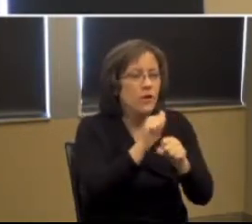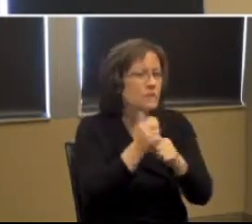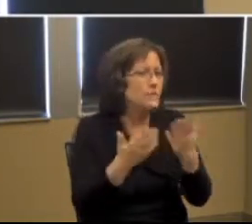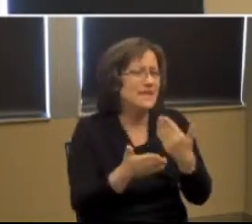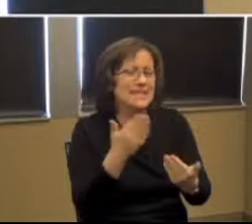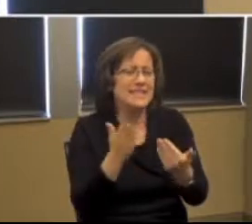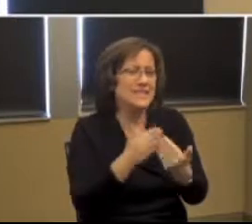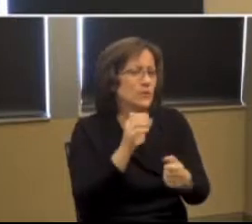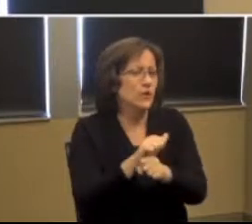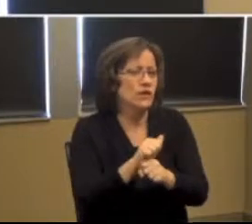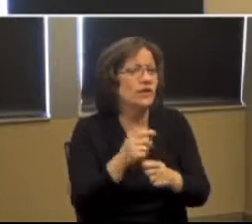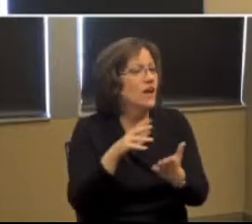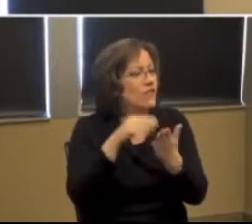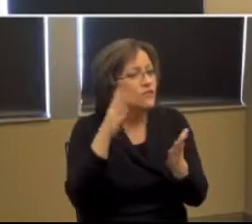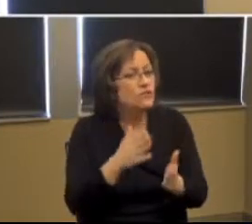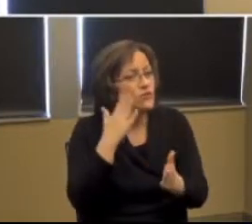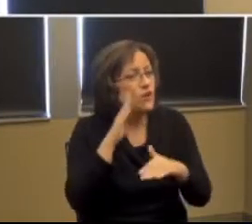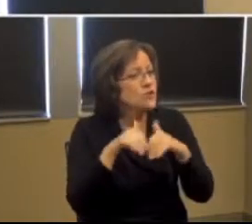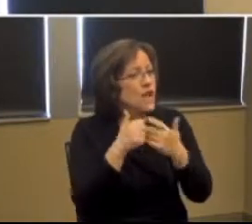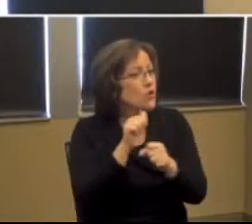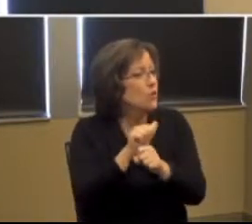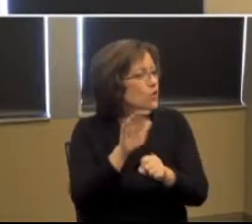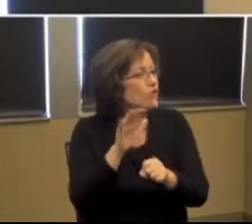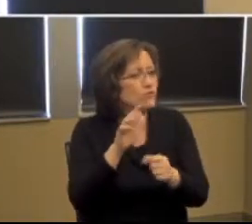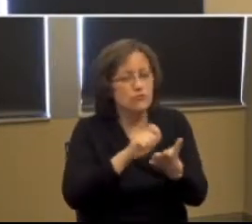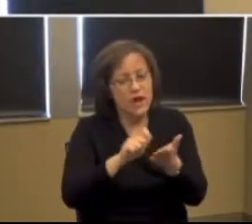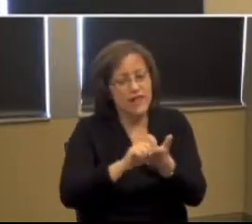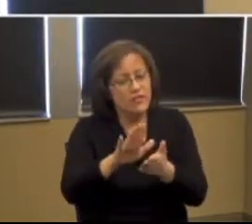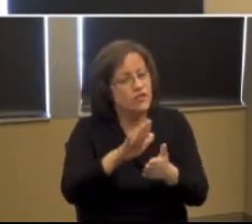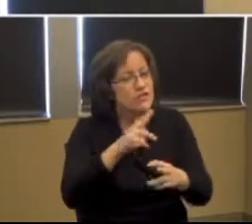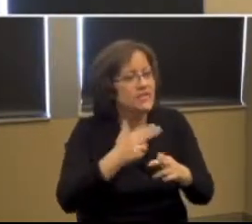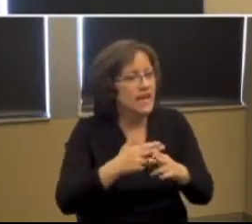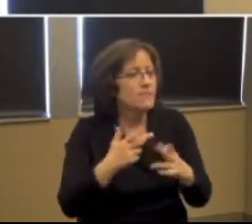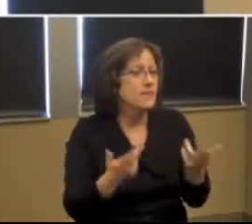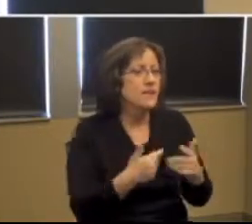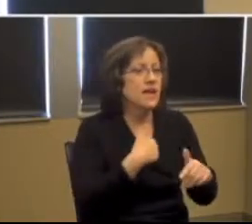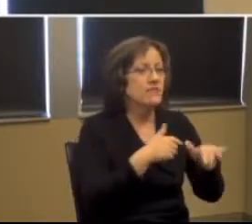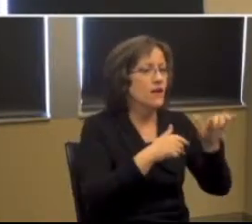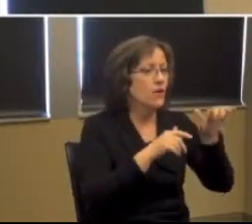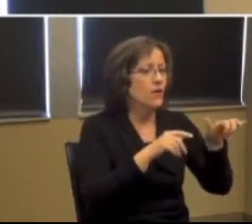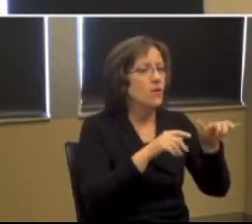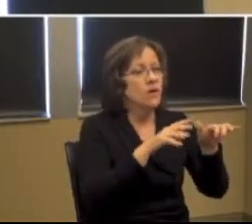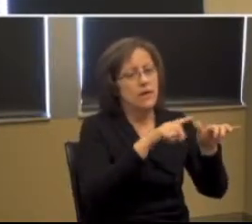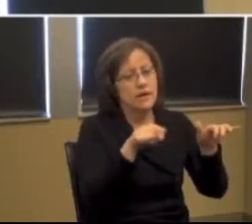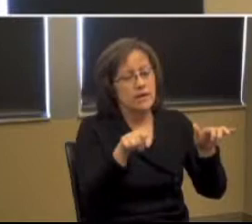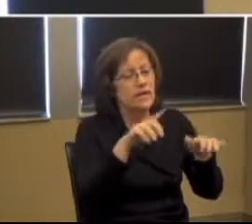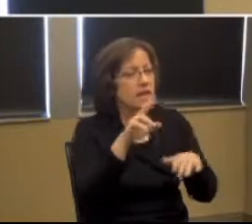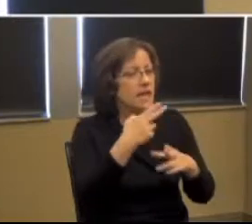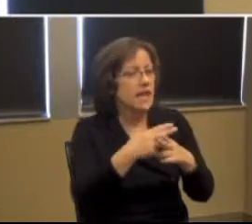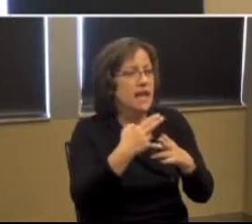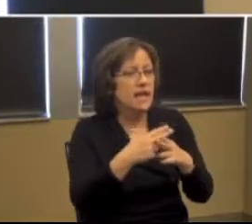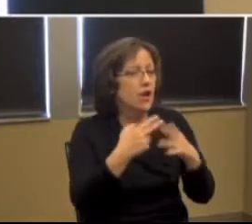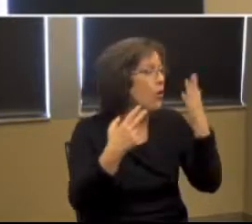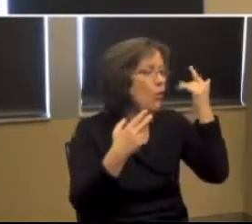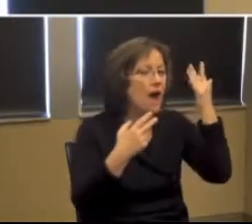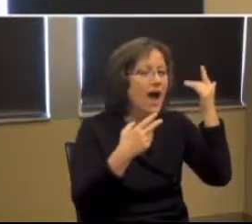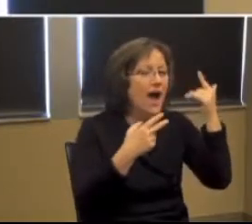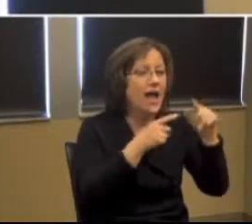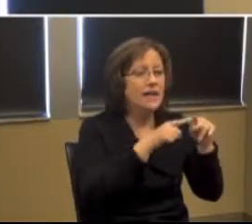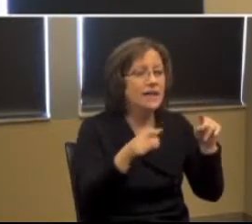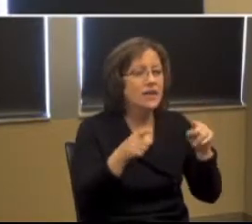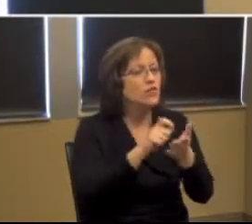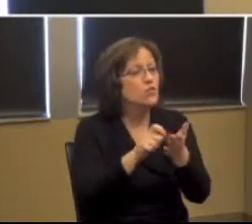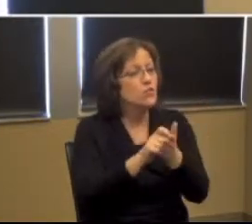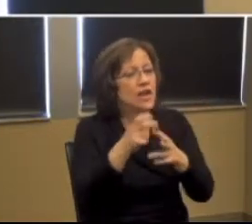ever. If a student knows how to write their name, I might just have a line and a pen there and say write name. It's not about the